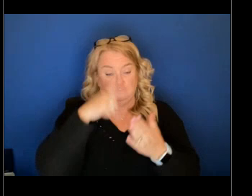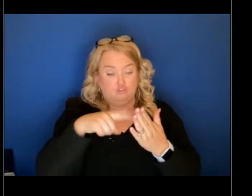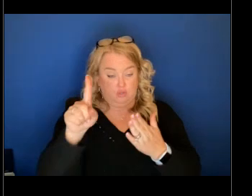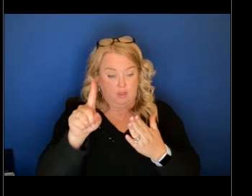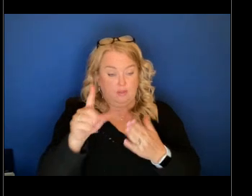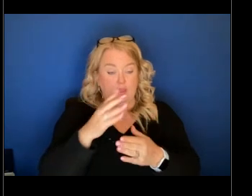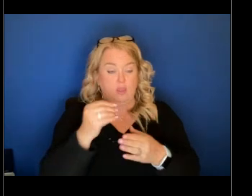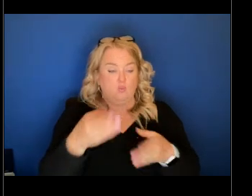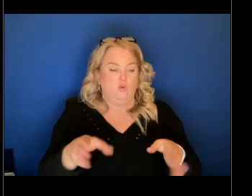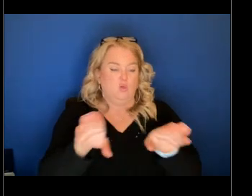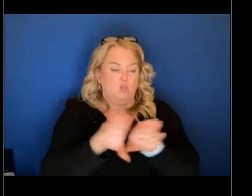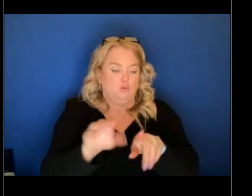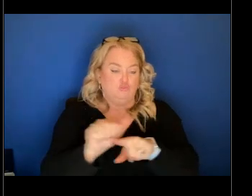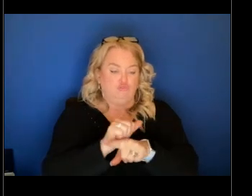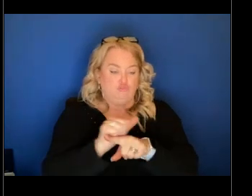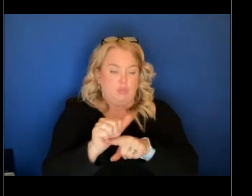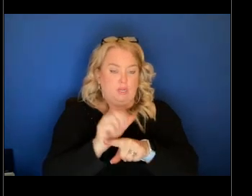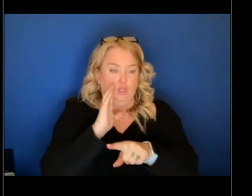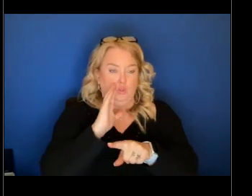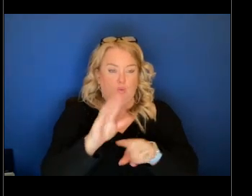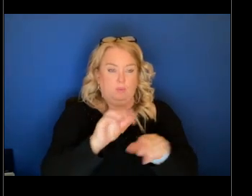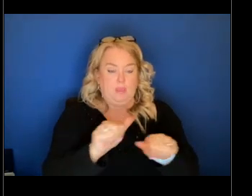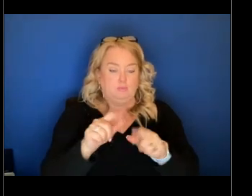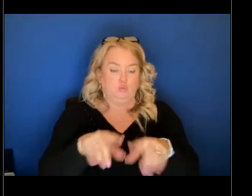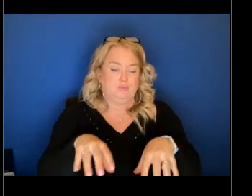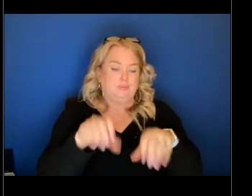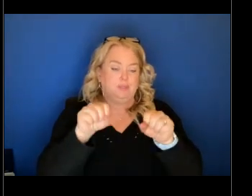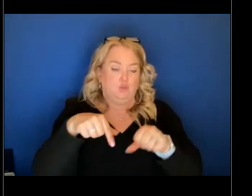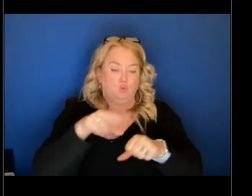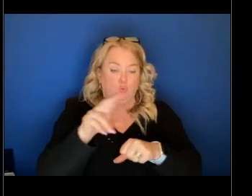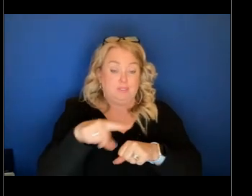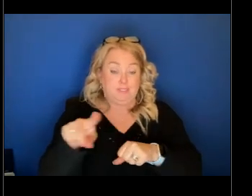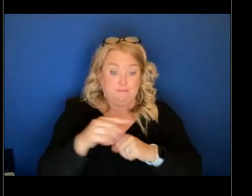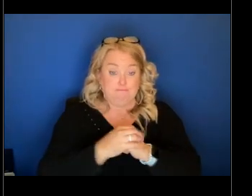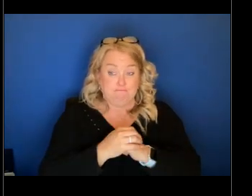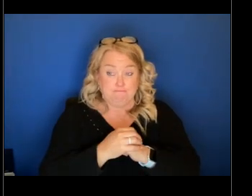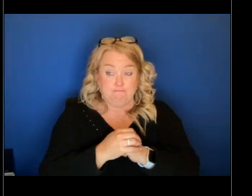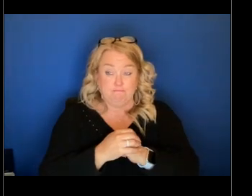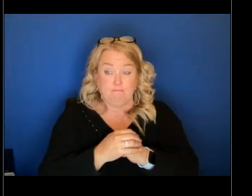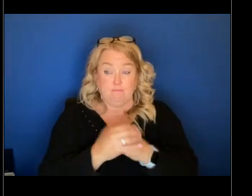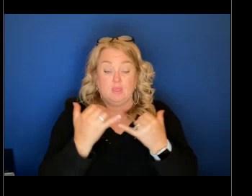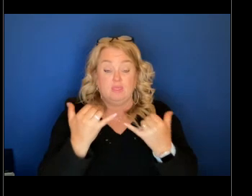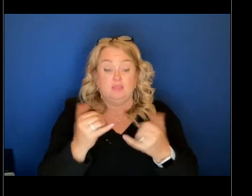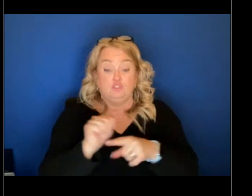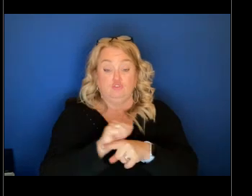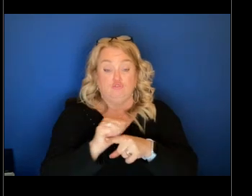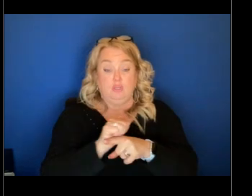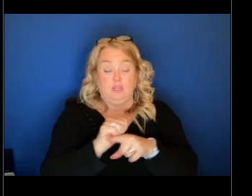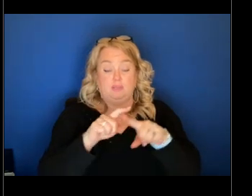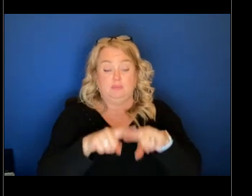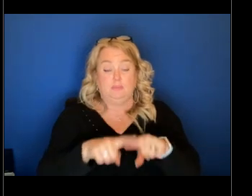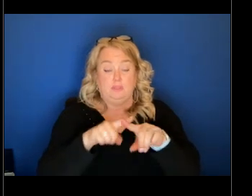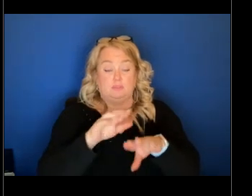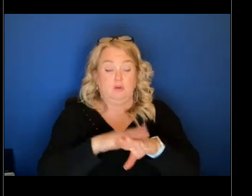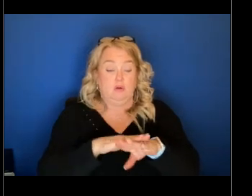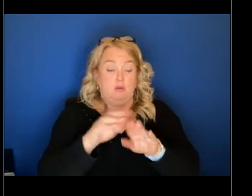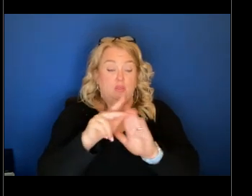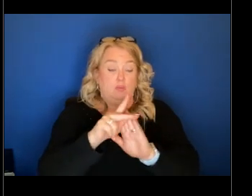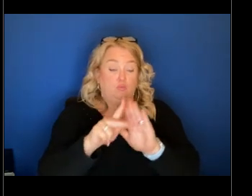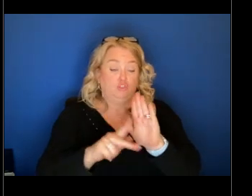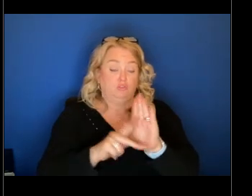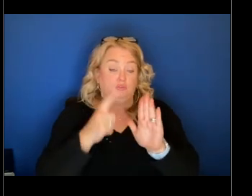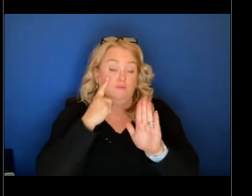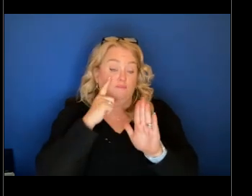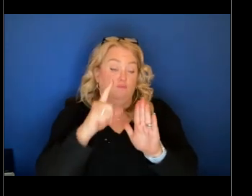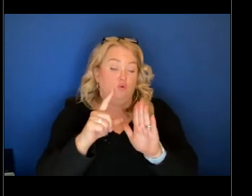and then we'll close the training and you will be able to take your quiz. This training relies on the provisions of the Fair